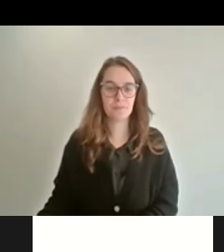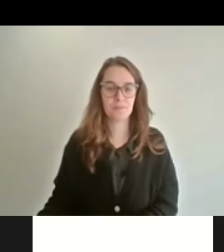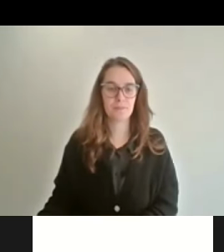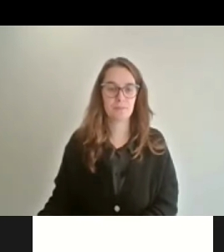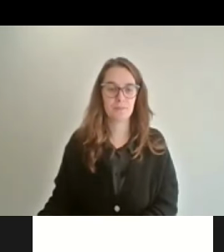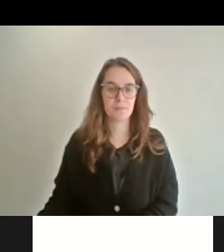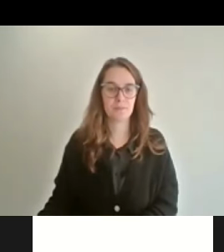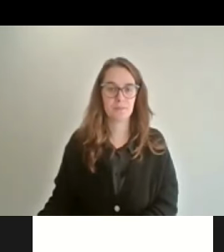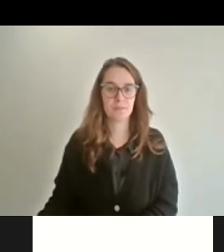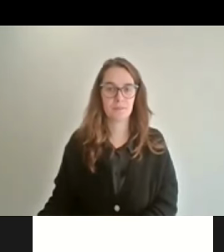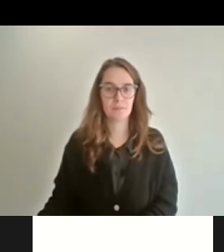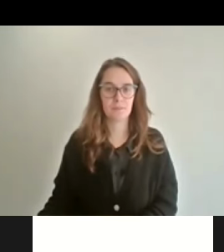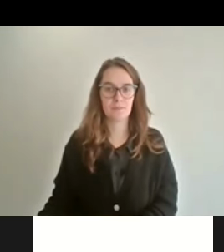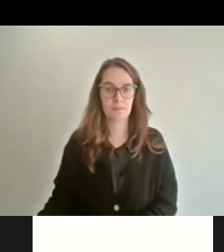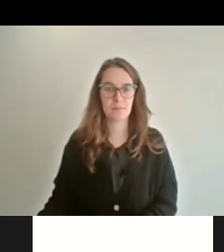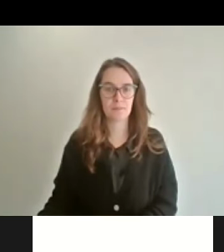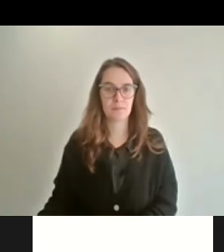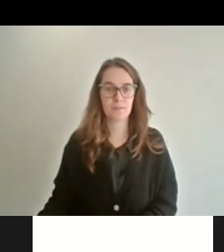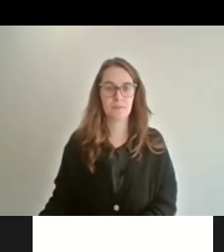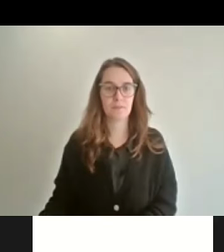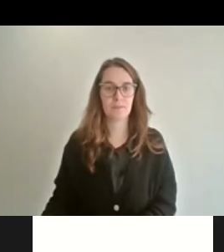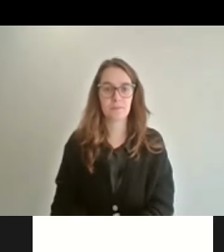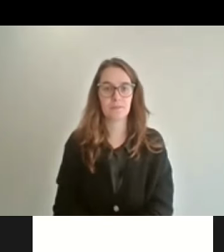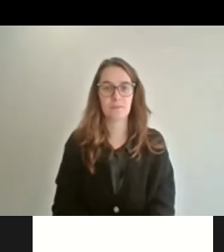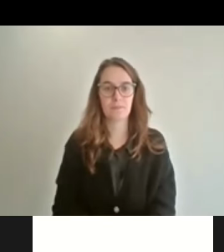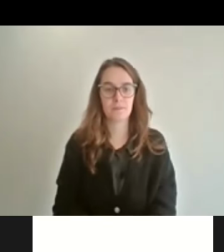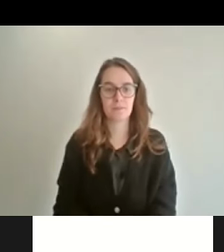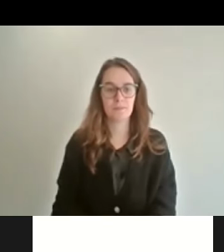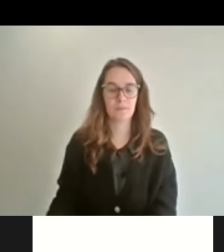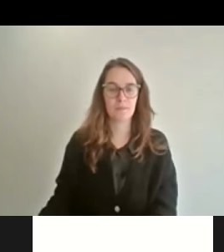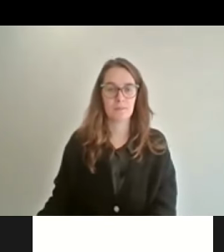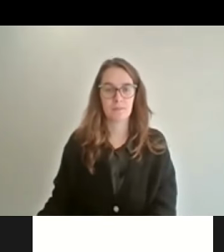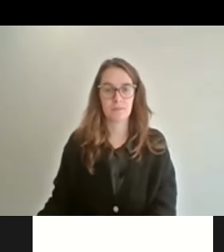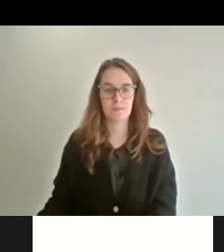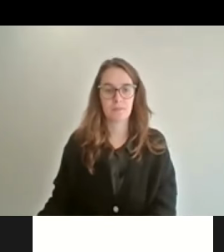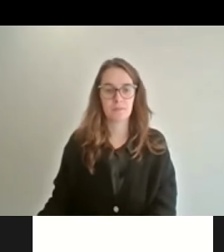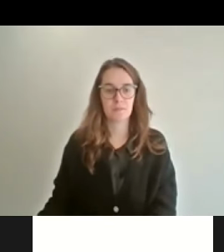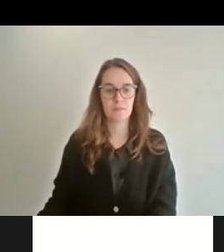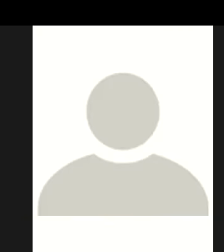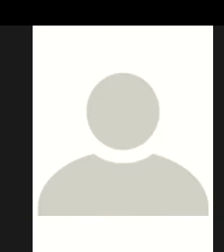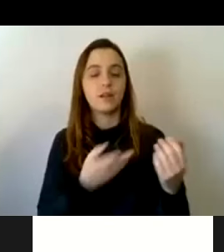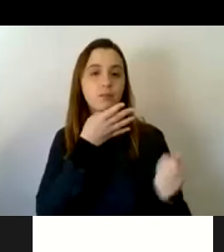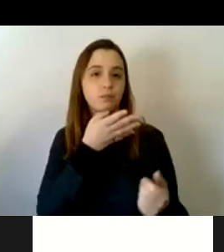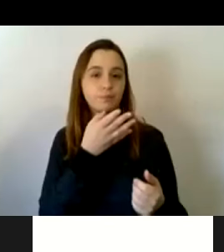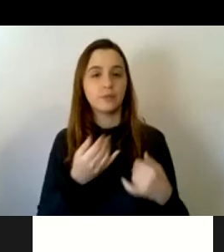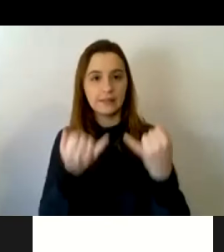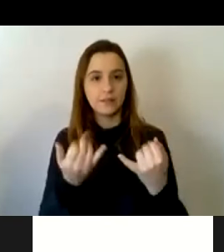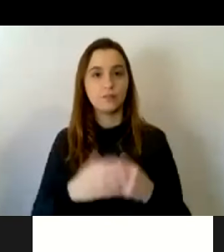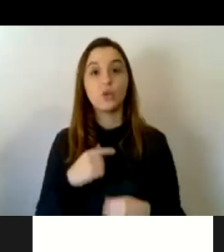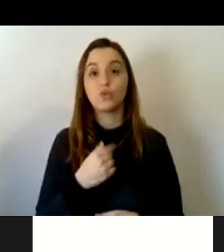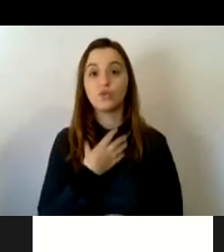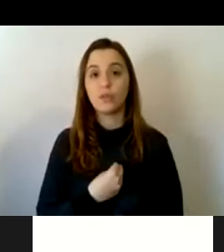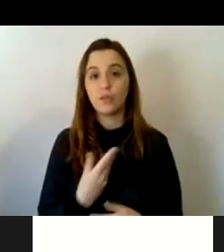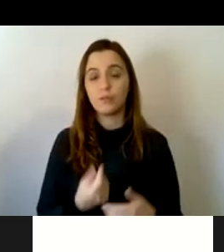Thank you very much to you as well. So it's time for the next presentation in our conference, and I would like to invite